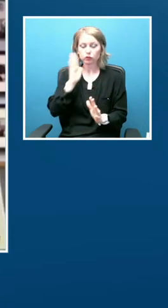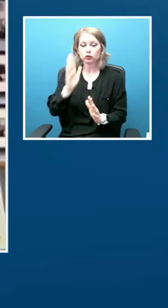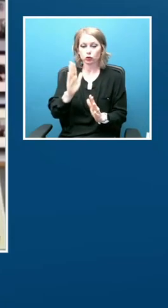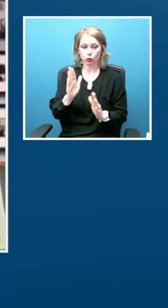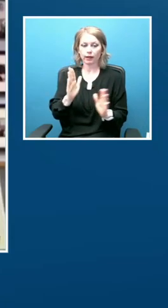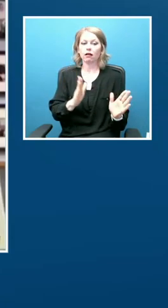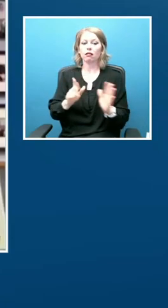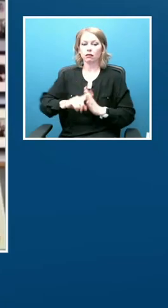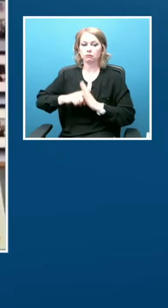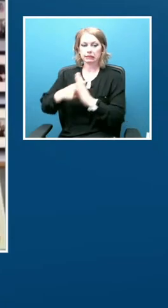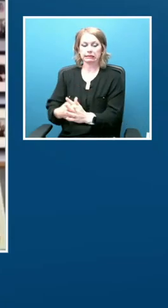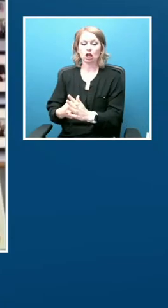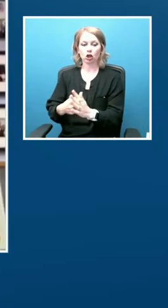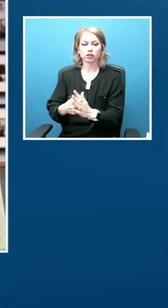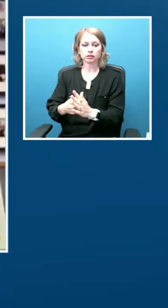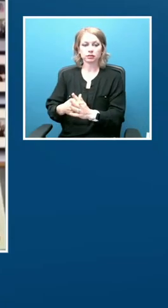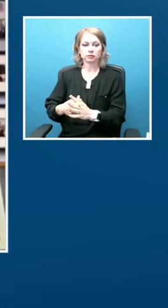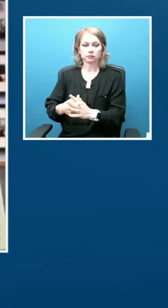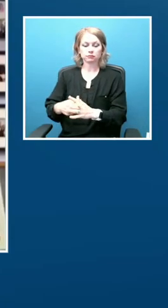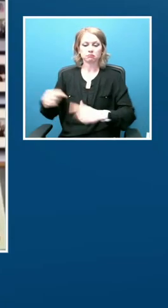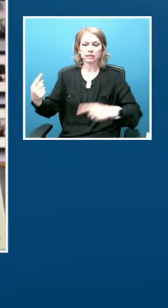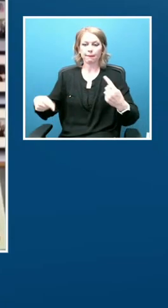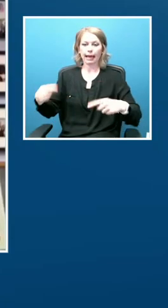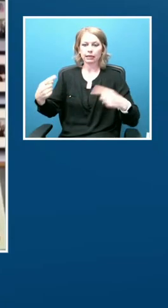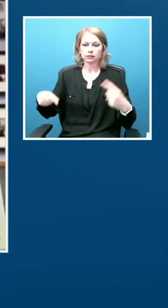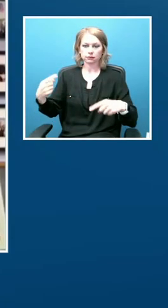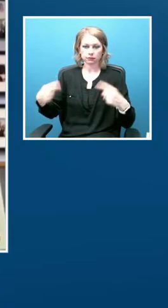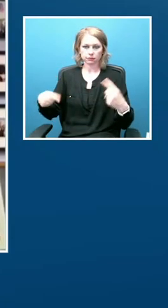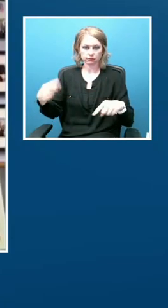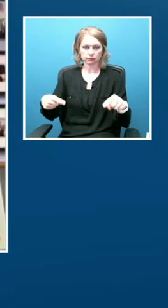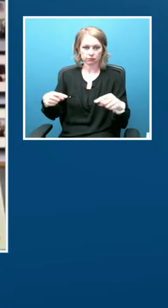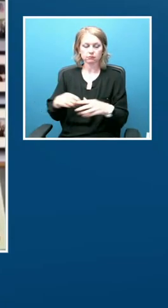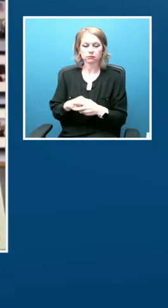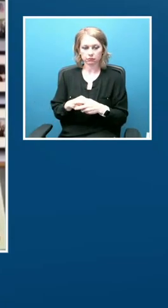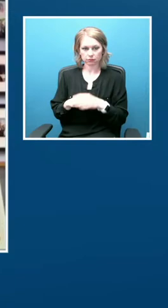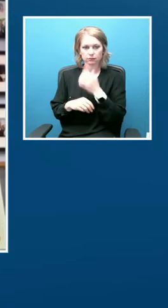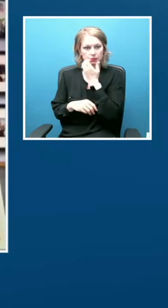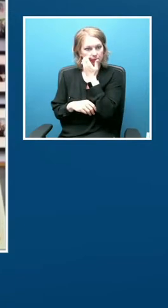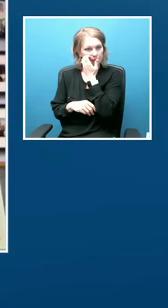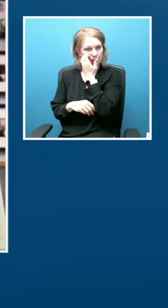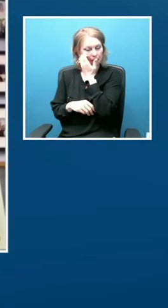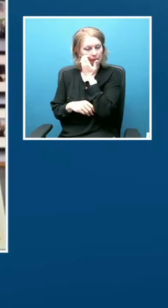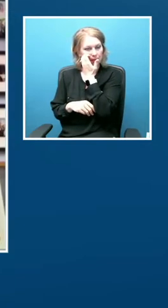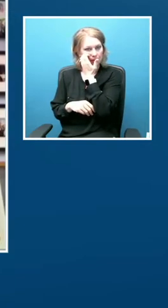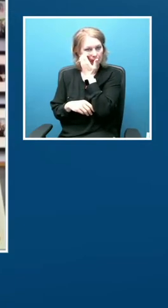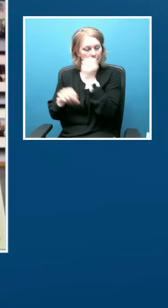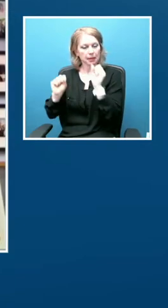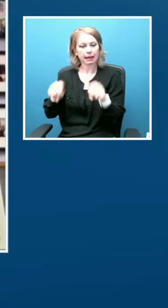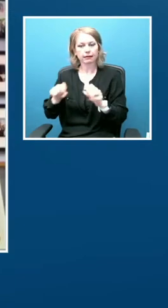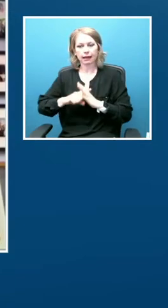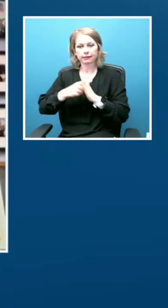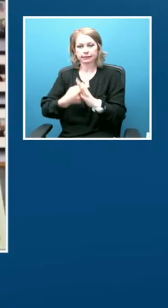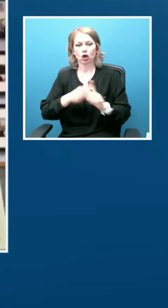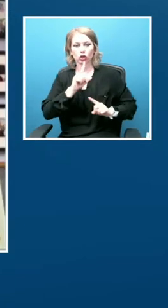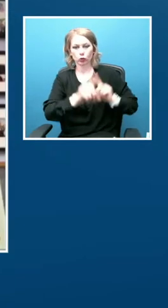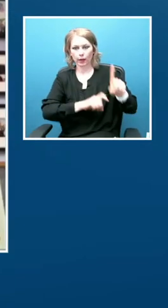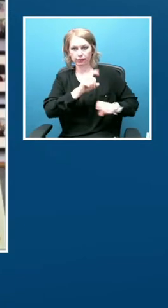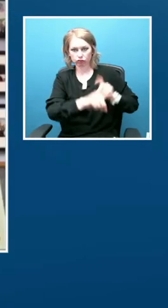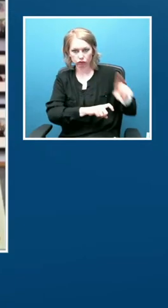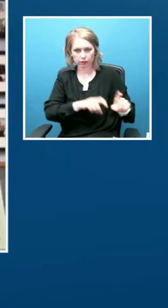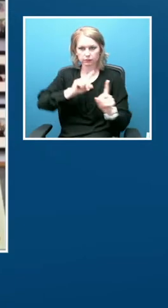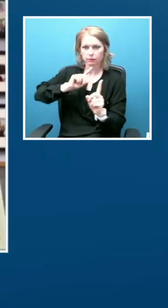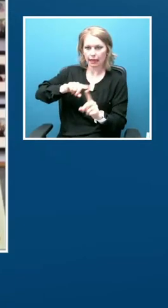may ask questions of the party and witnesses, and may also discuss any